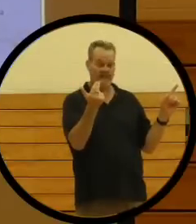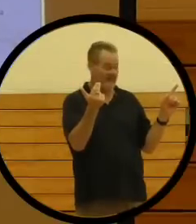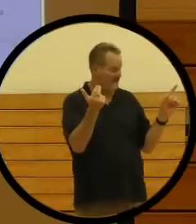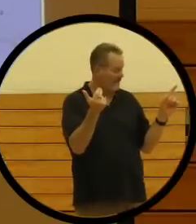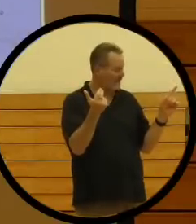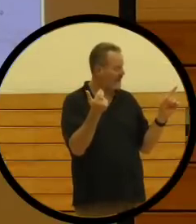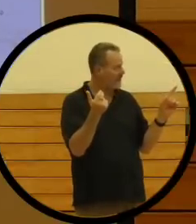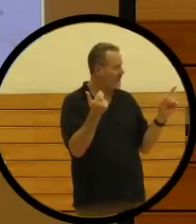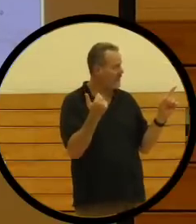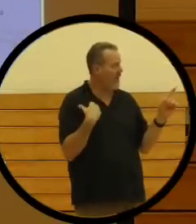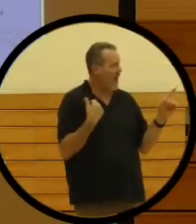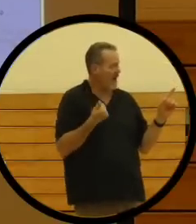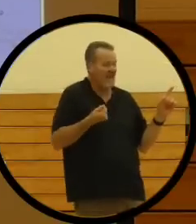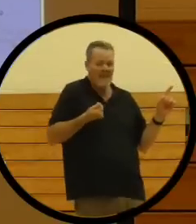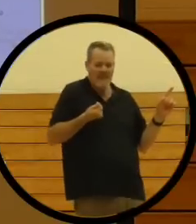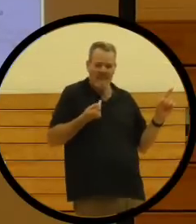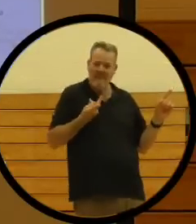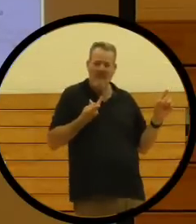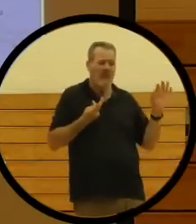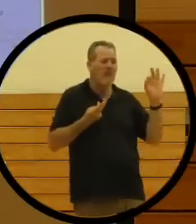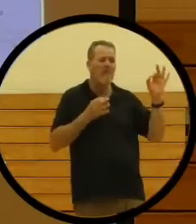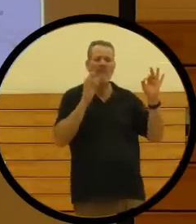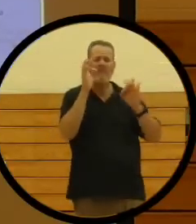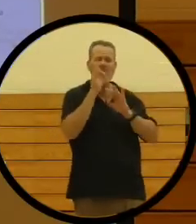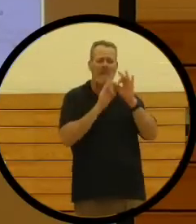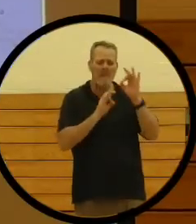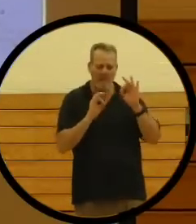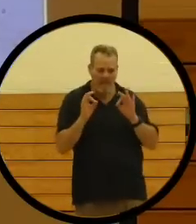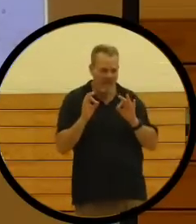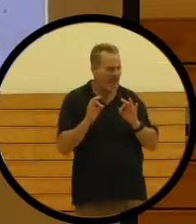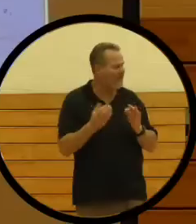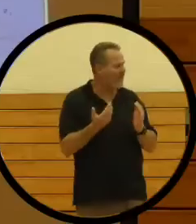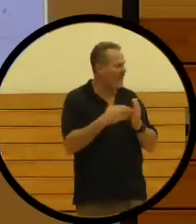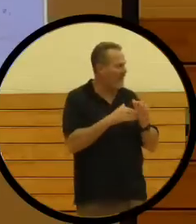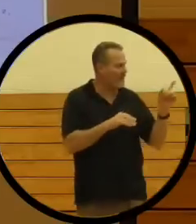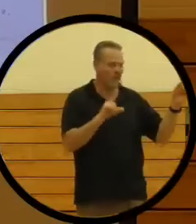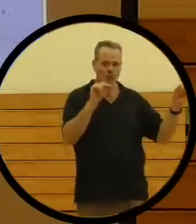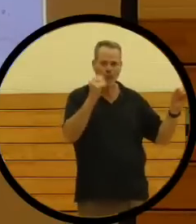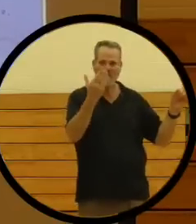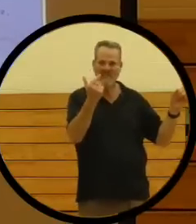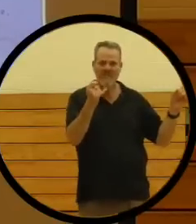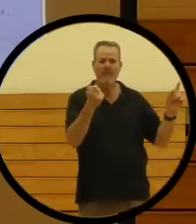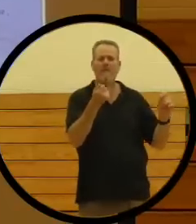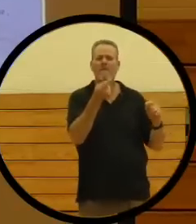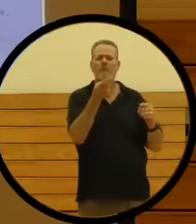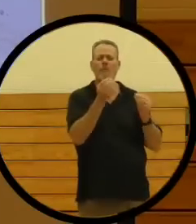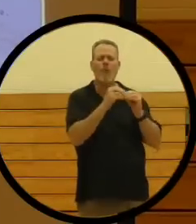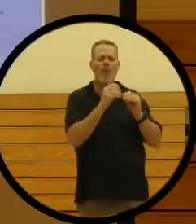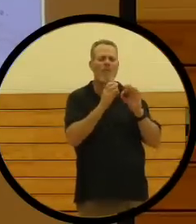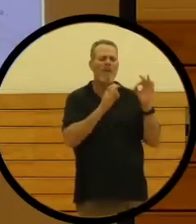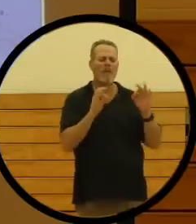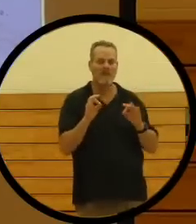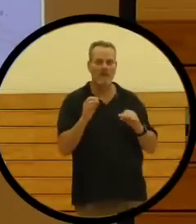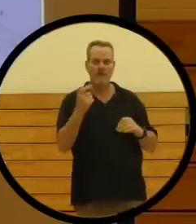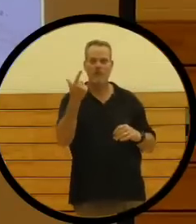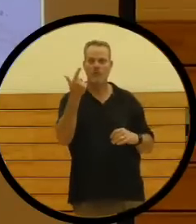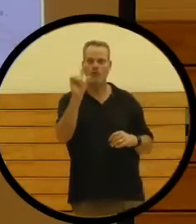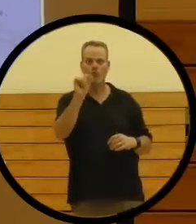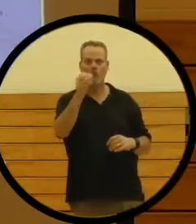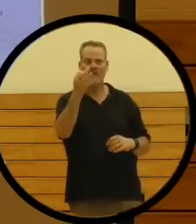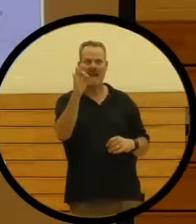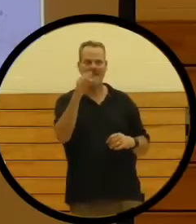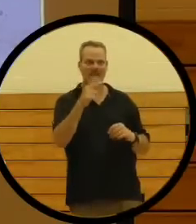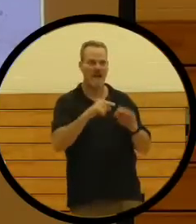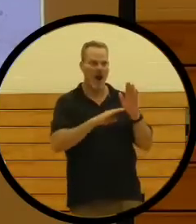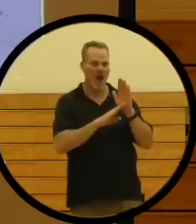2013, you know, there you got a couple months, nothing going on. Same time period in 2015, a few more show up. And then 2019, they really